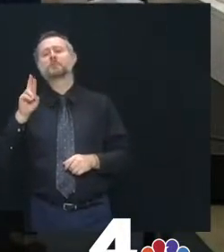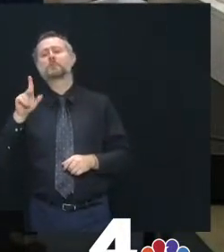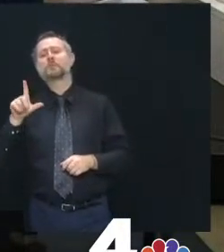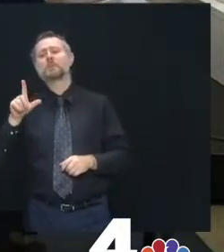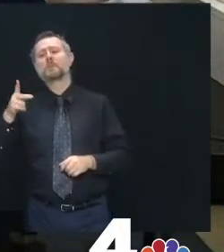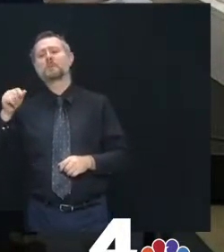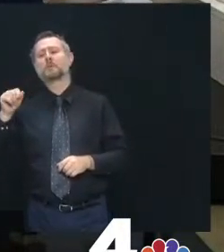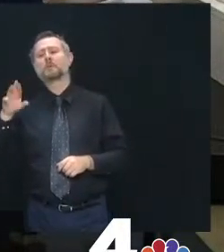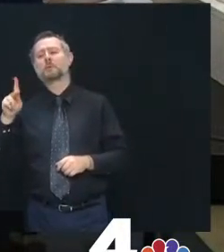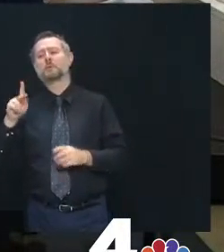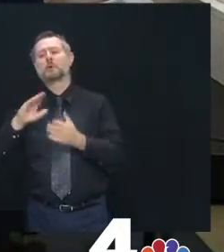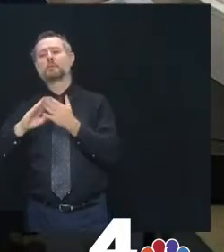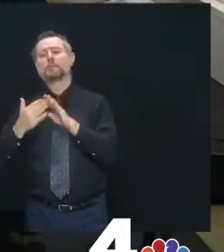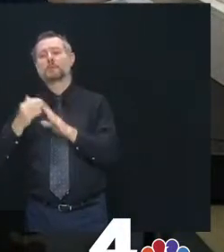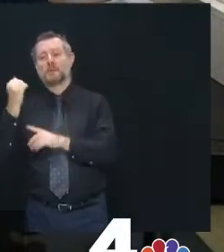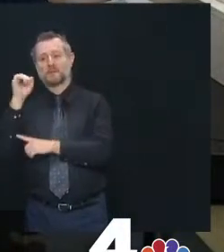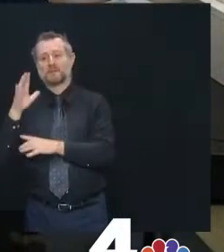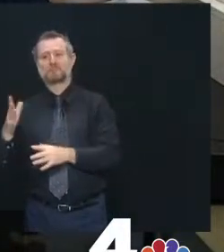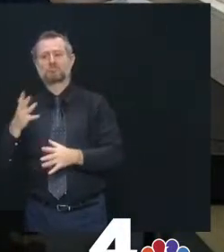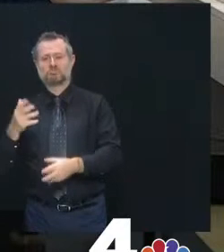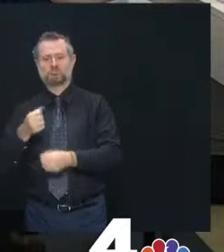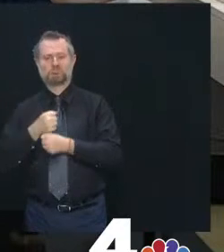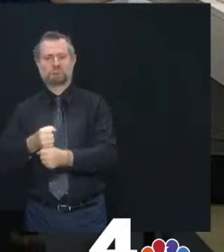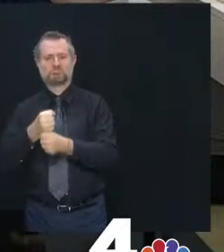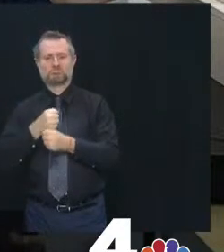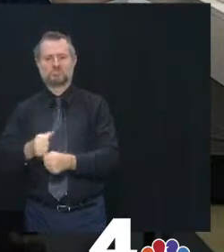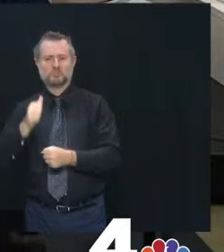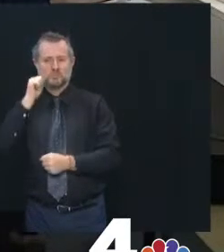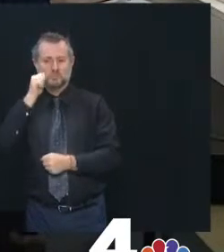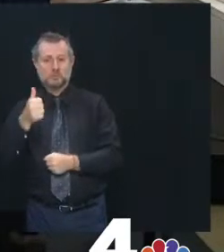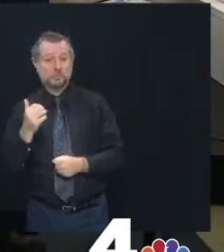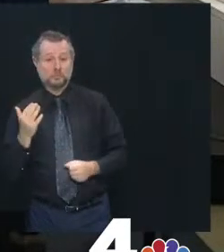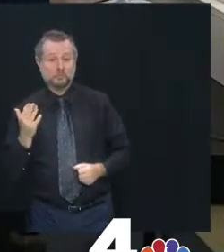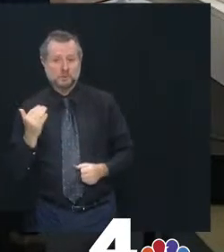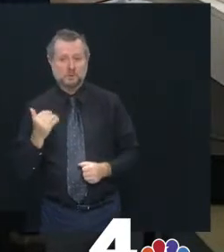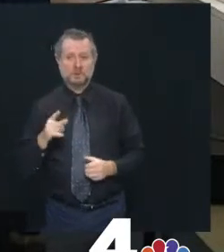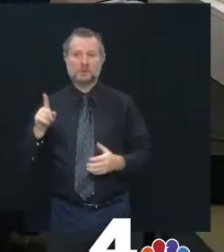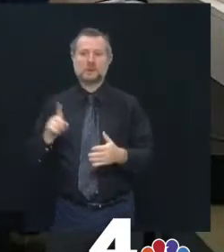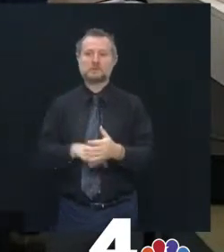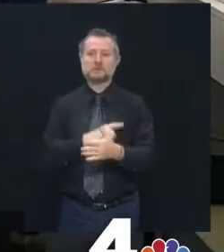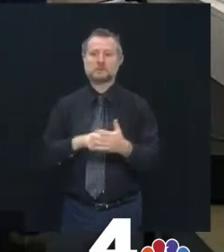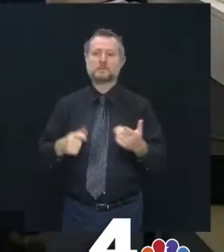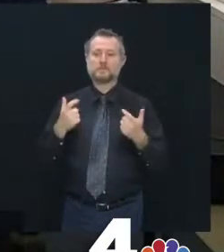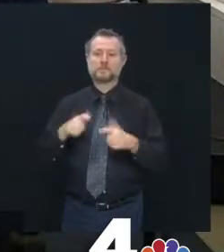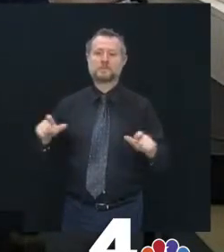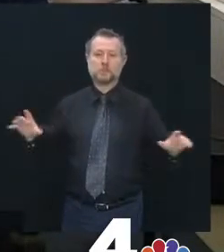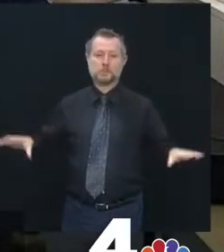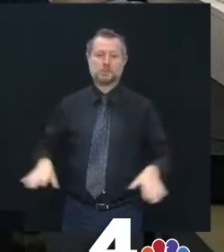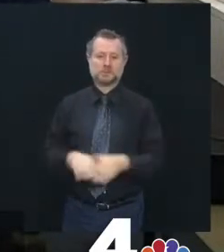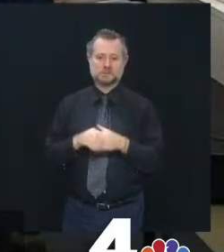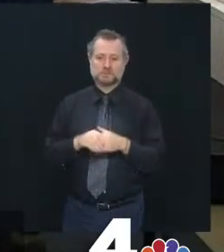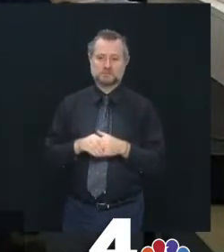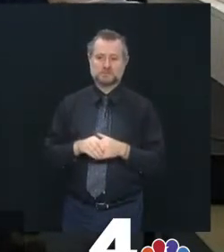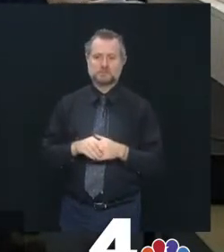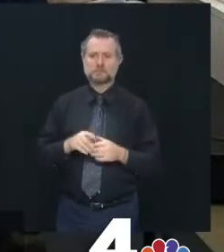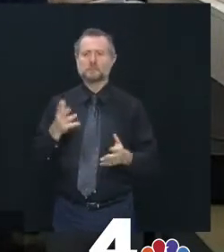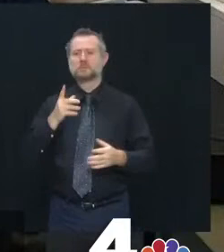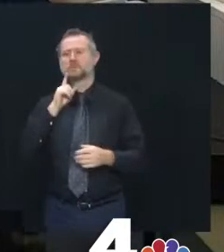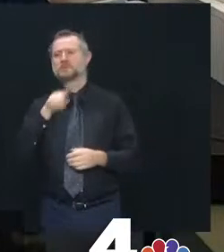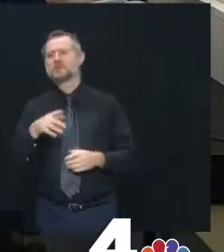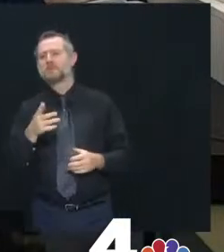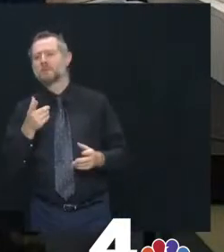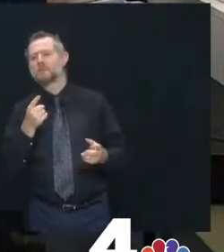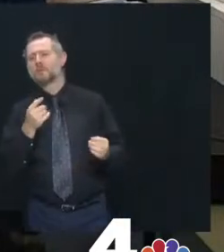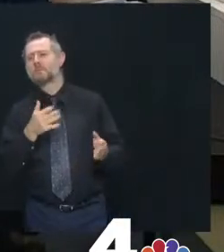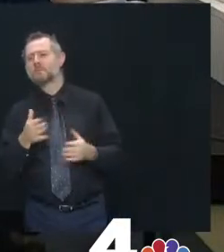your policies tomorrow because of the cancellation of this large wedding. What is your response to that? Yeah. And do you plan to